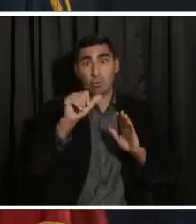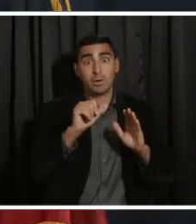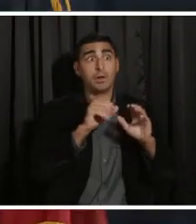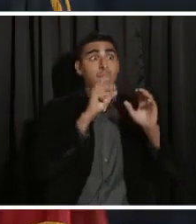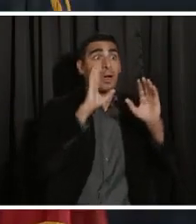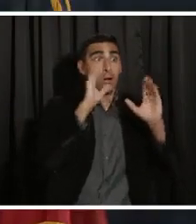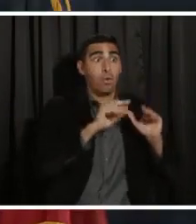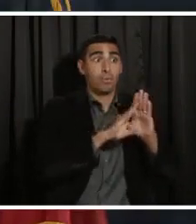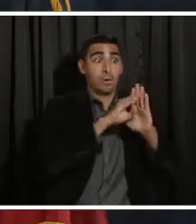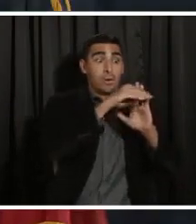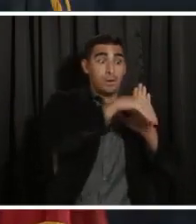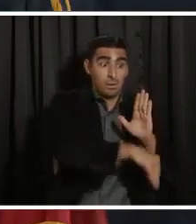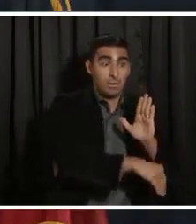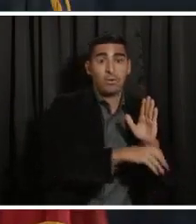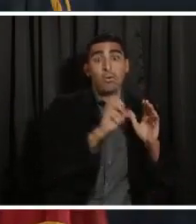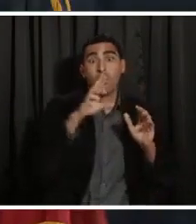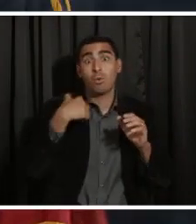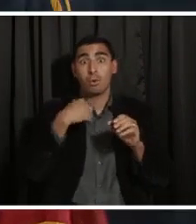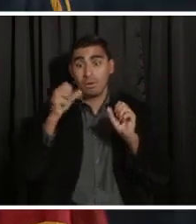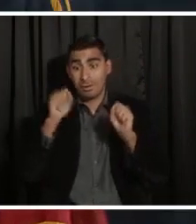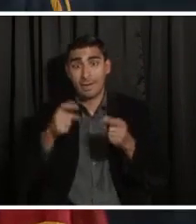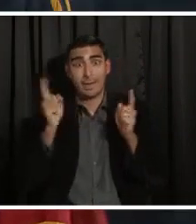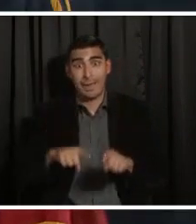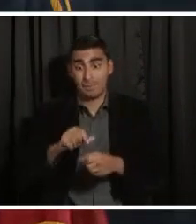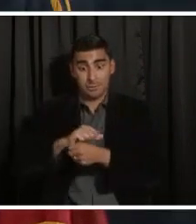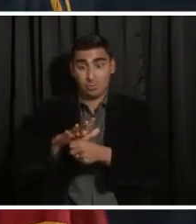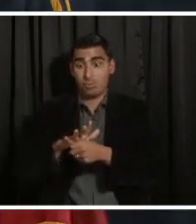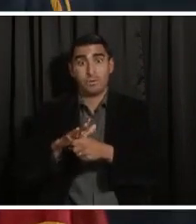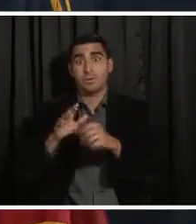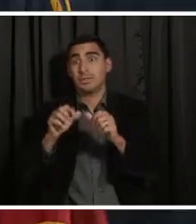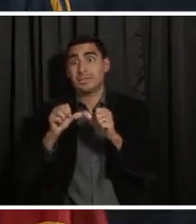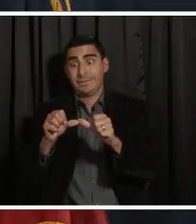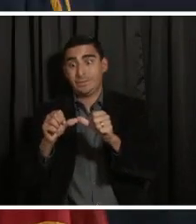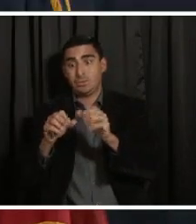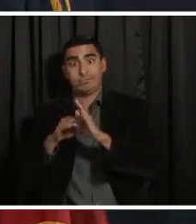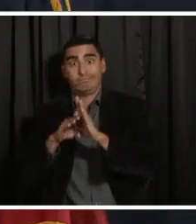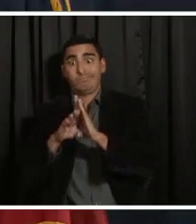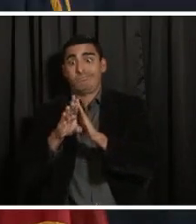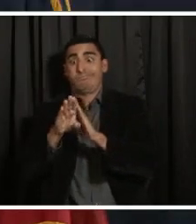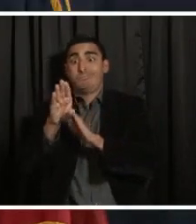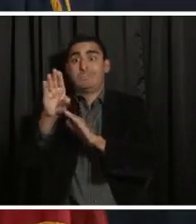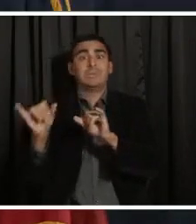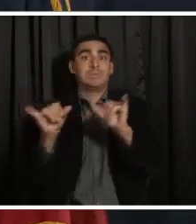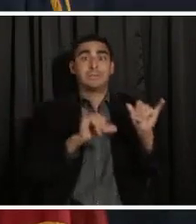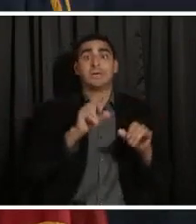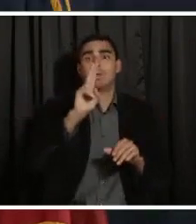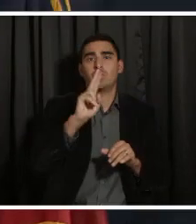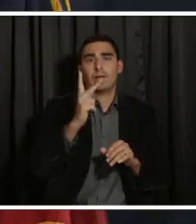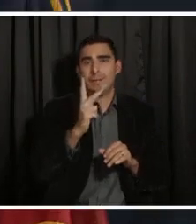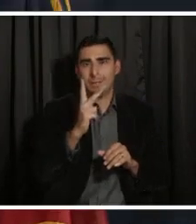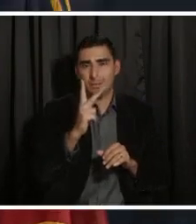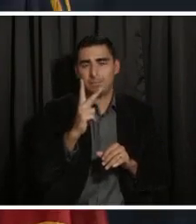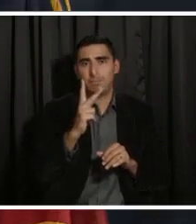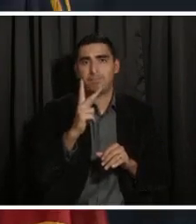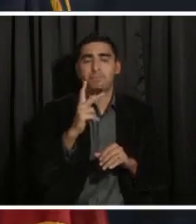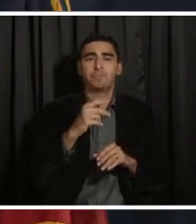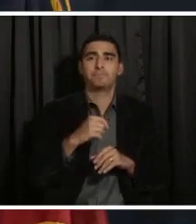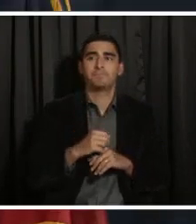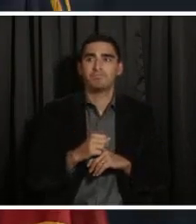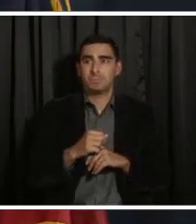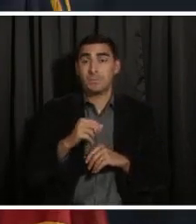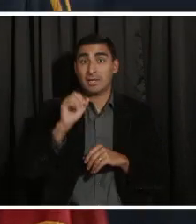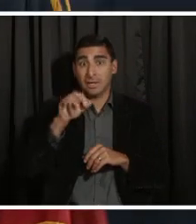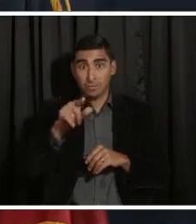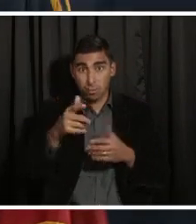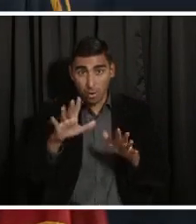it could continue at high rates like it is in the United Kingdom. The single biggest thing that we can do is, if you've been vaccinated, get